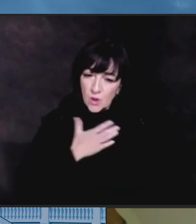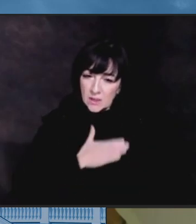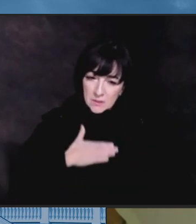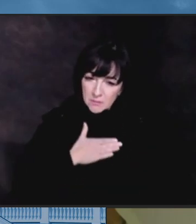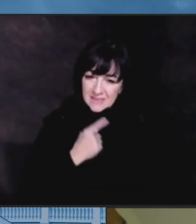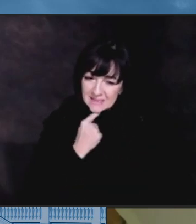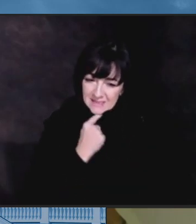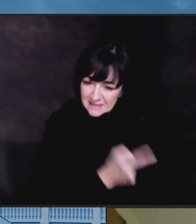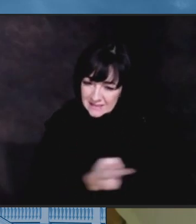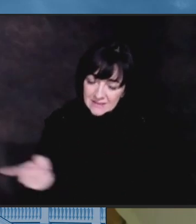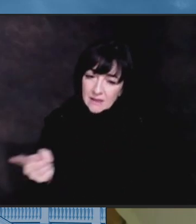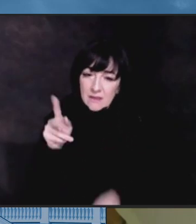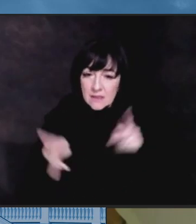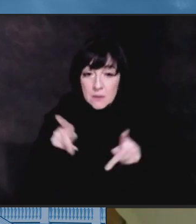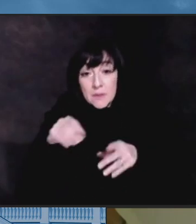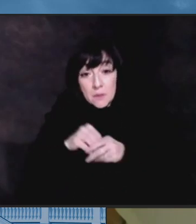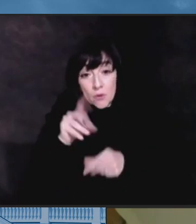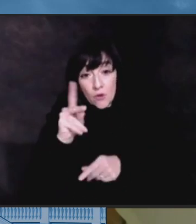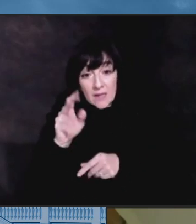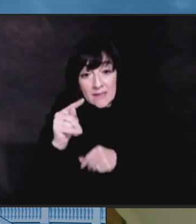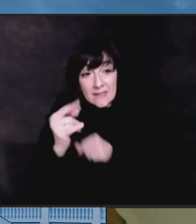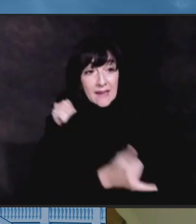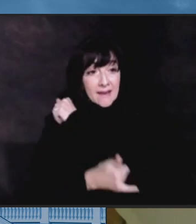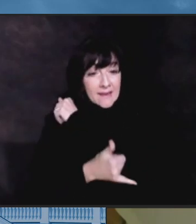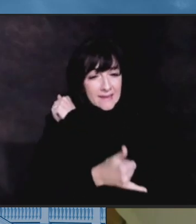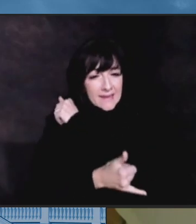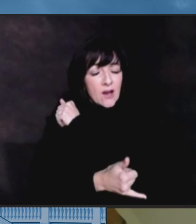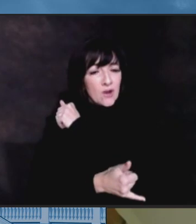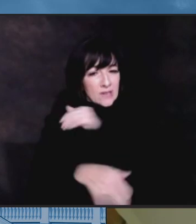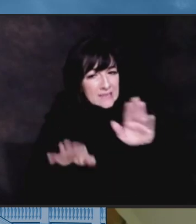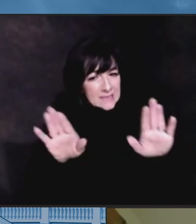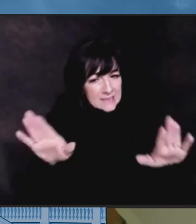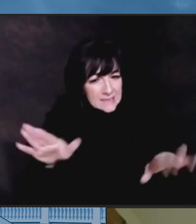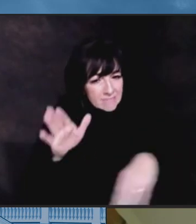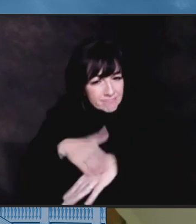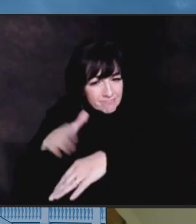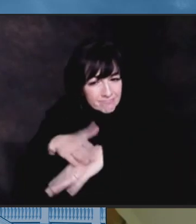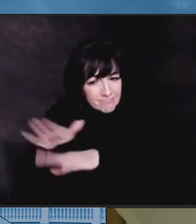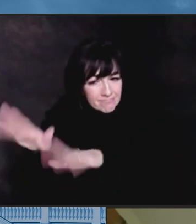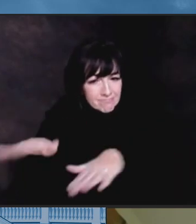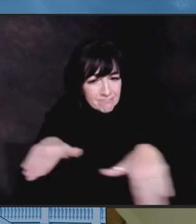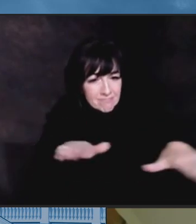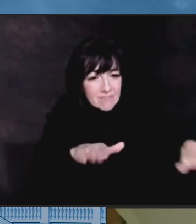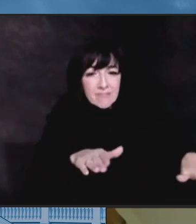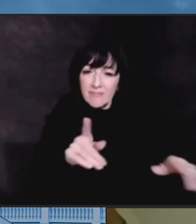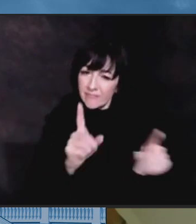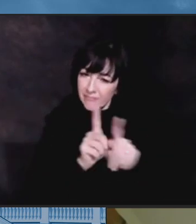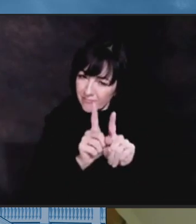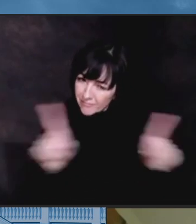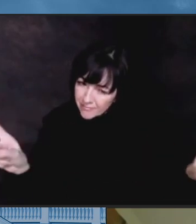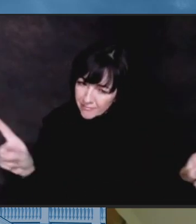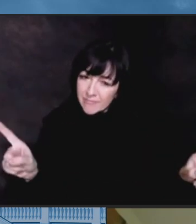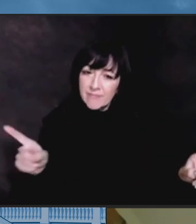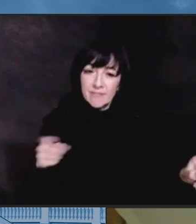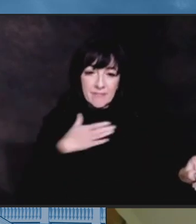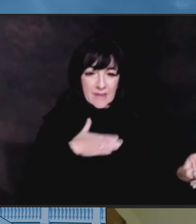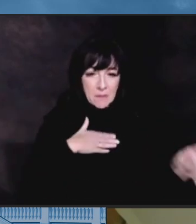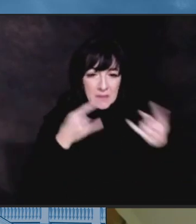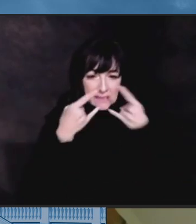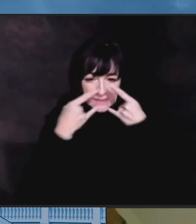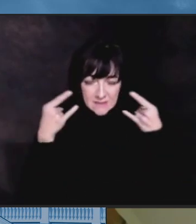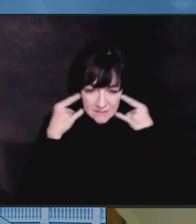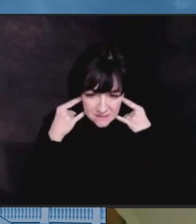participate in social distancing and not gathering and face coverings, and please get